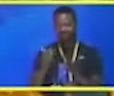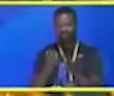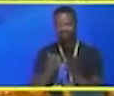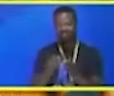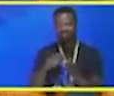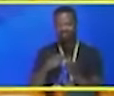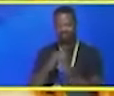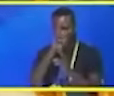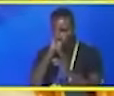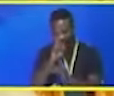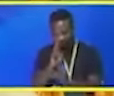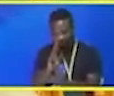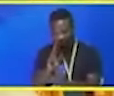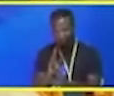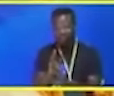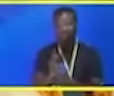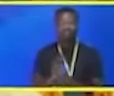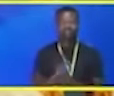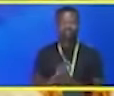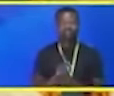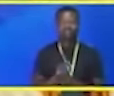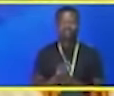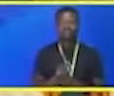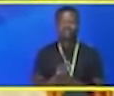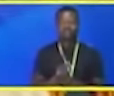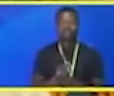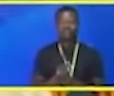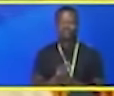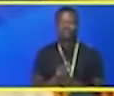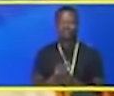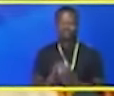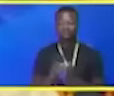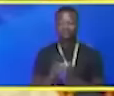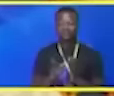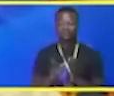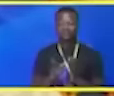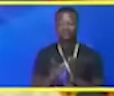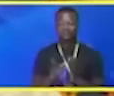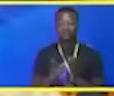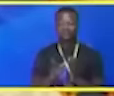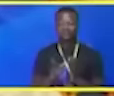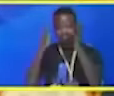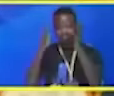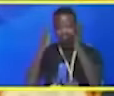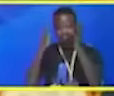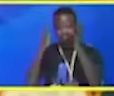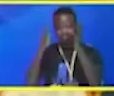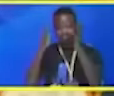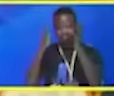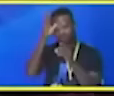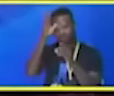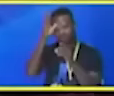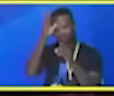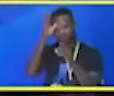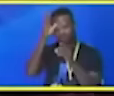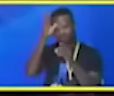you, sir, sincerely so. Is this the best you can do? Give him a big, big God bless you.